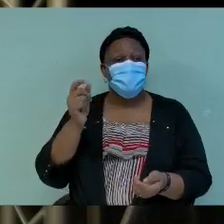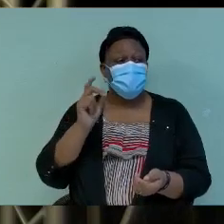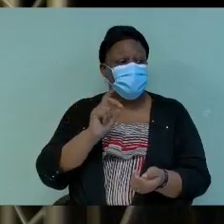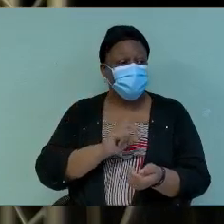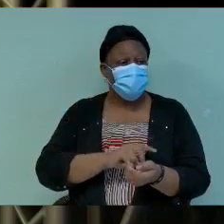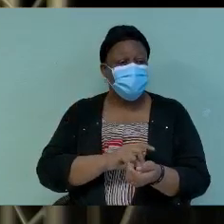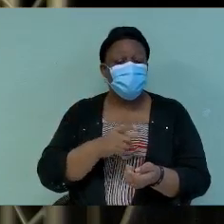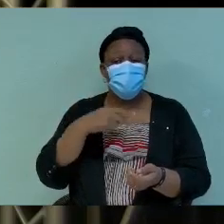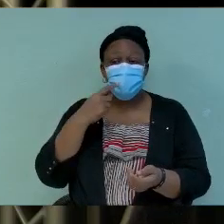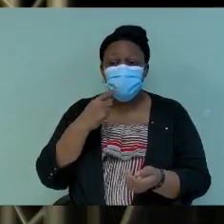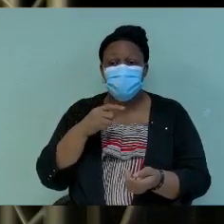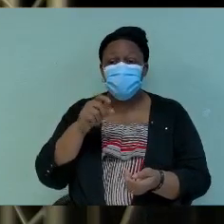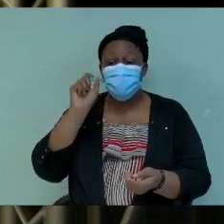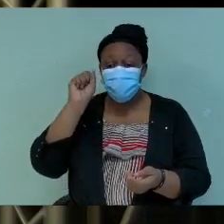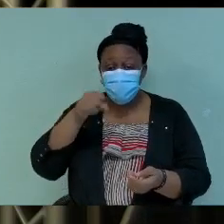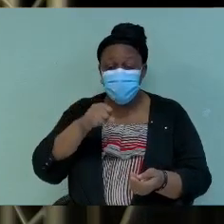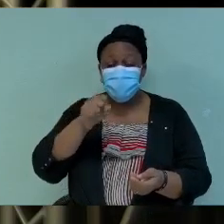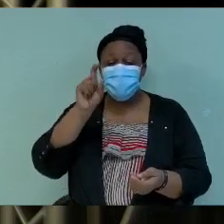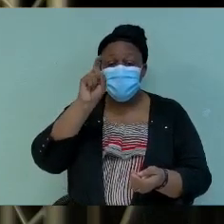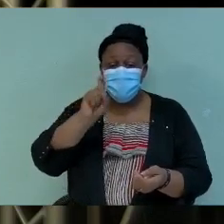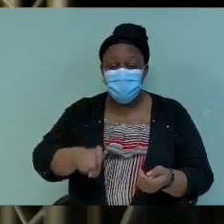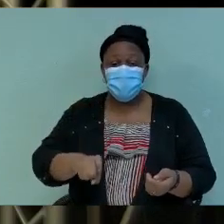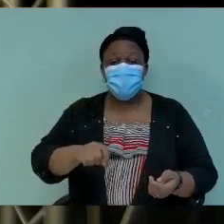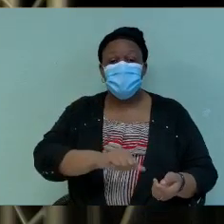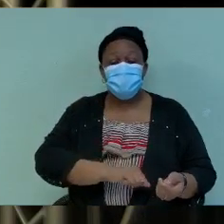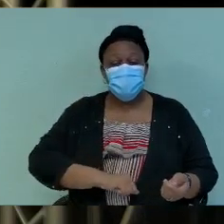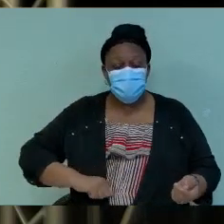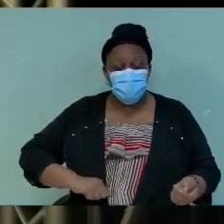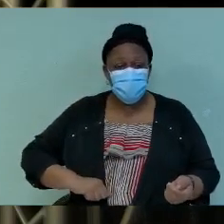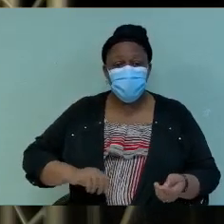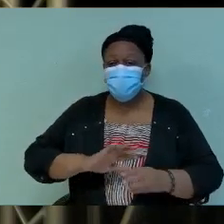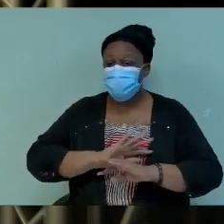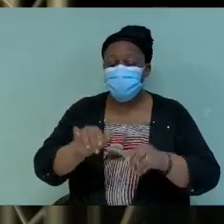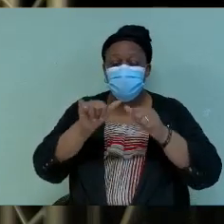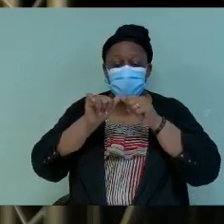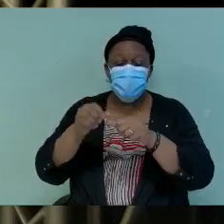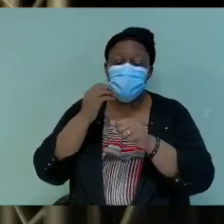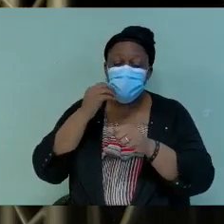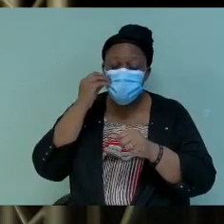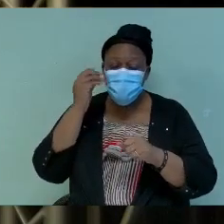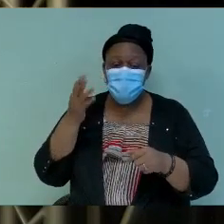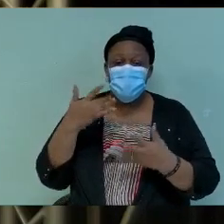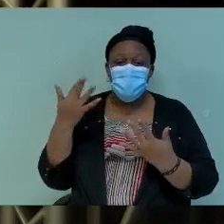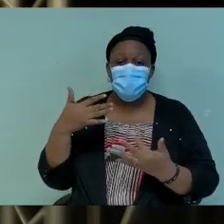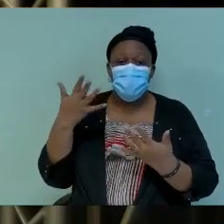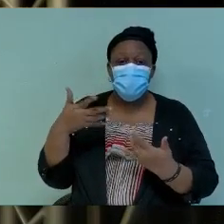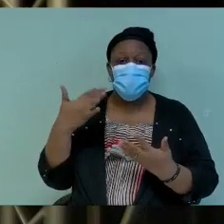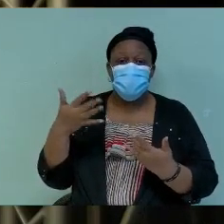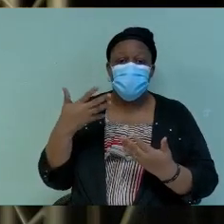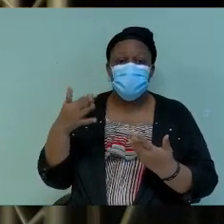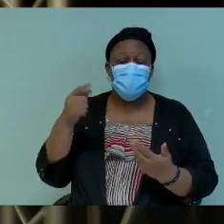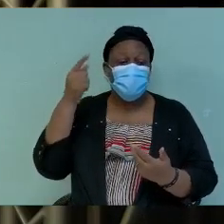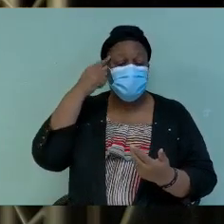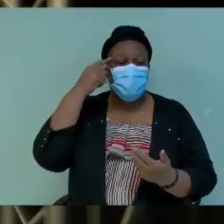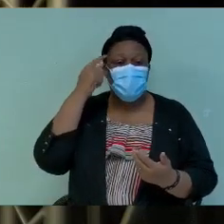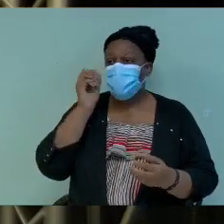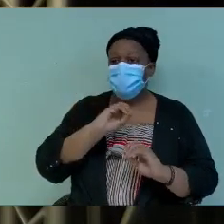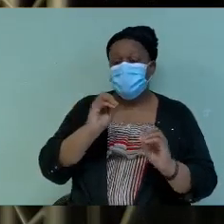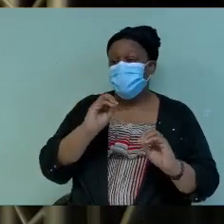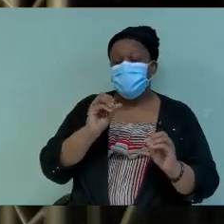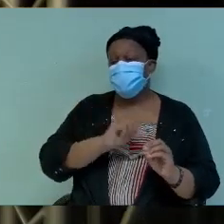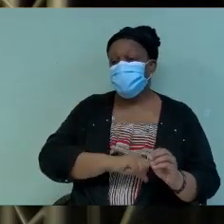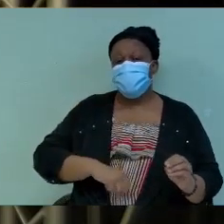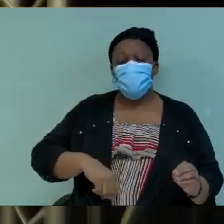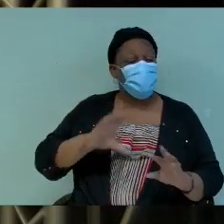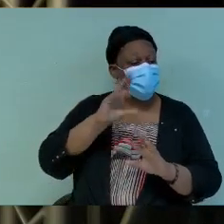stay home and determine that this is elective or this is an emergency. And so if there's somebody who is bleeding, I ask them to come